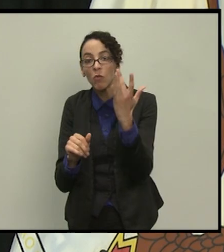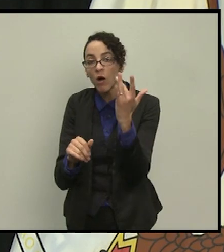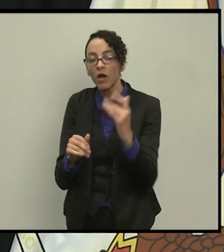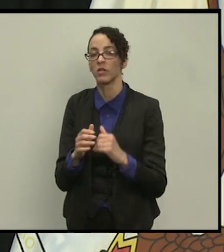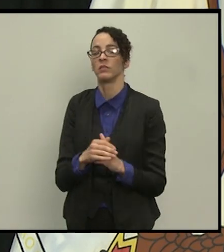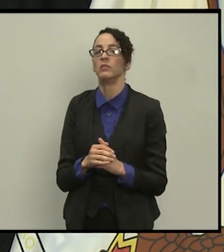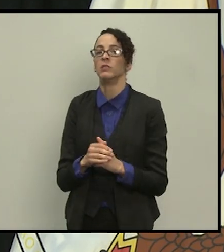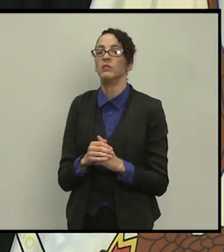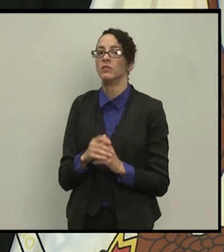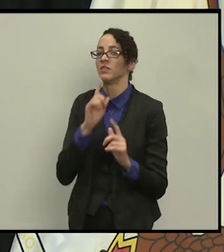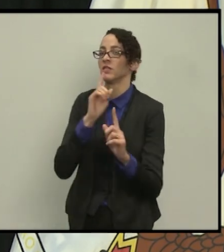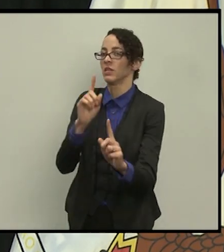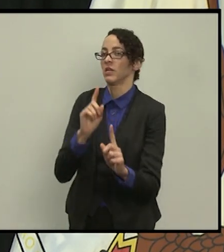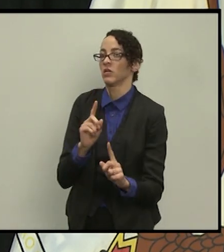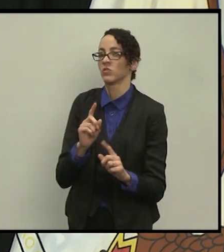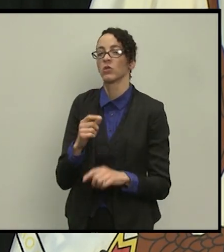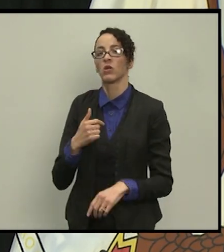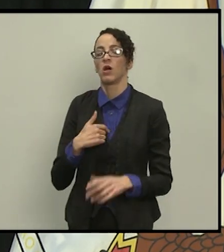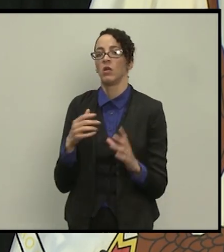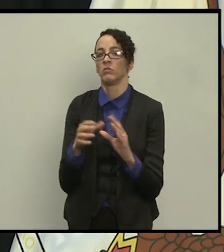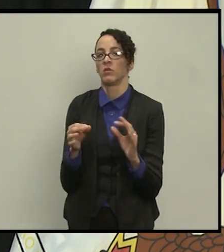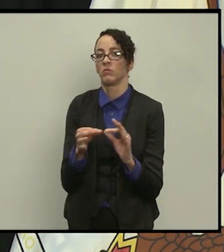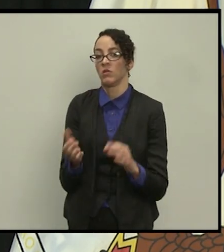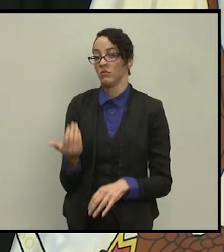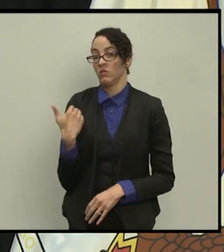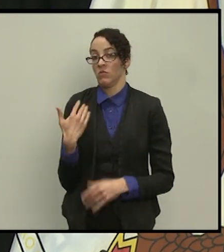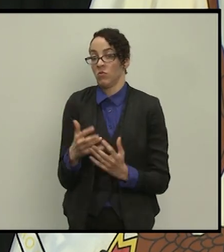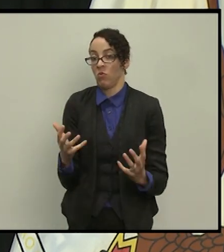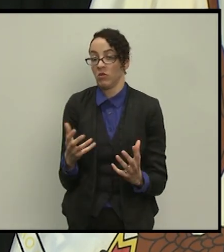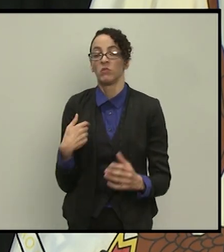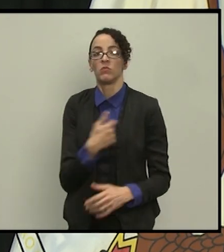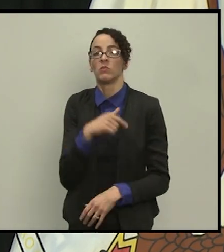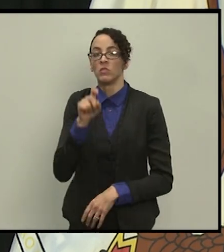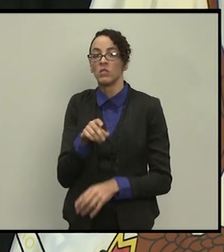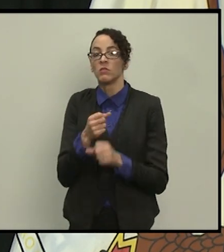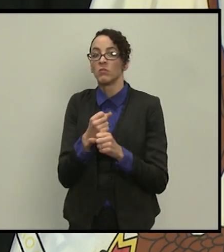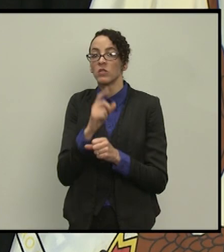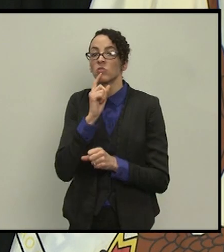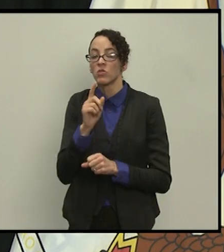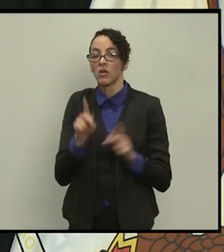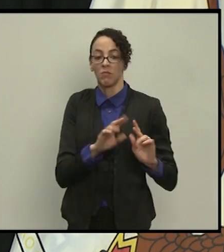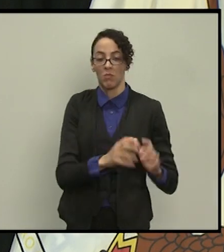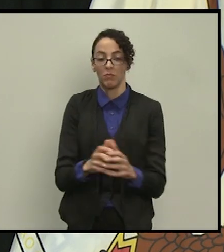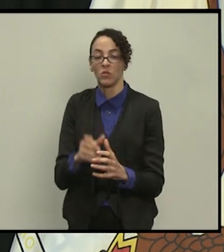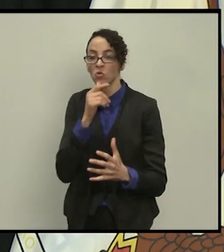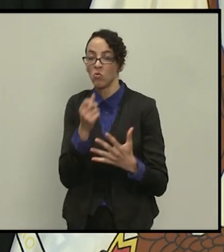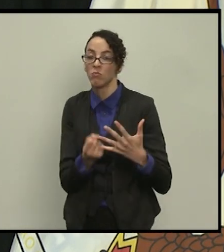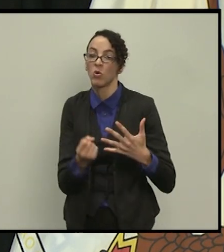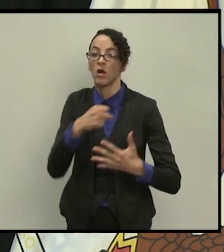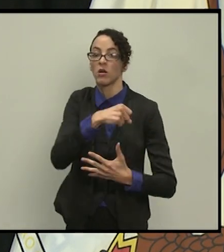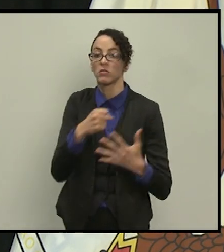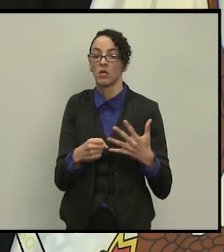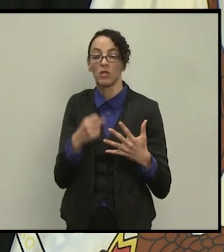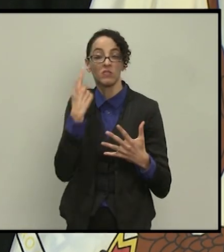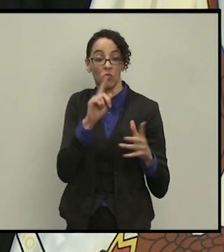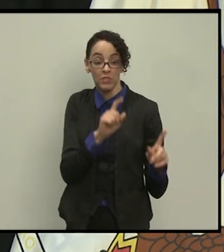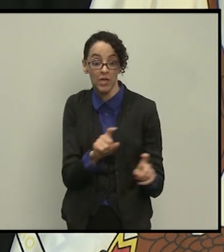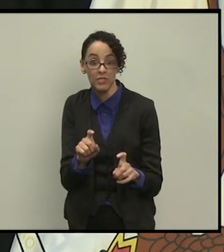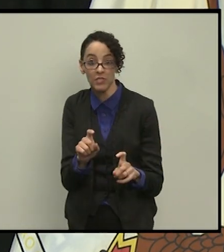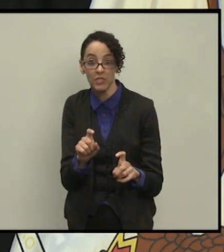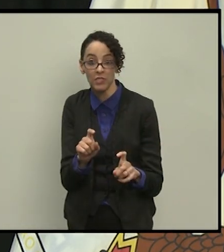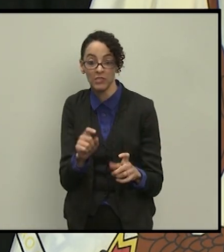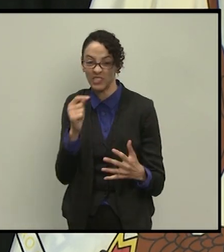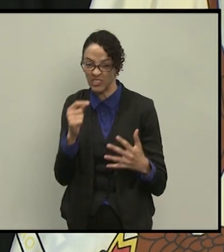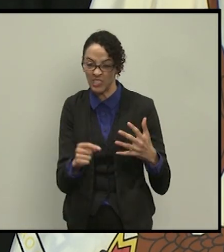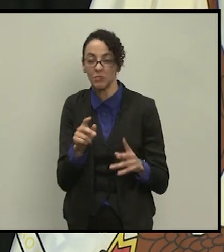previously, we need to ensure that the populations who are prioritized for testing are the people who need it